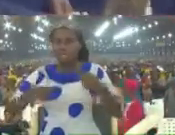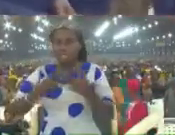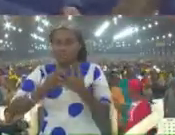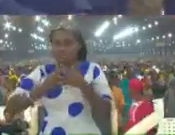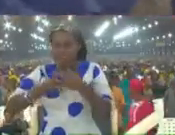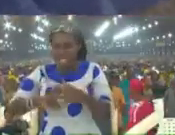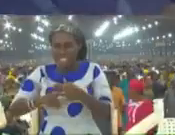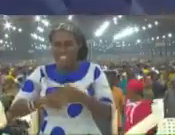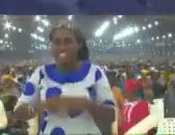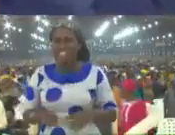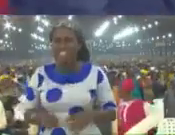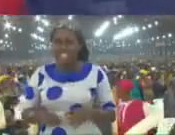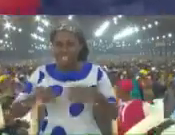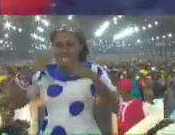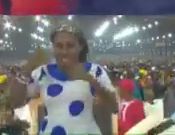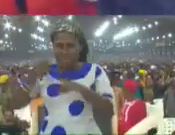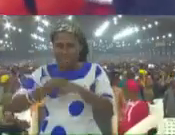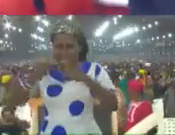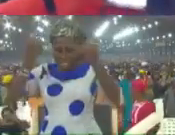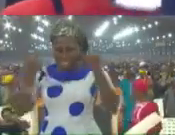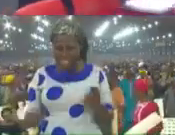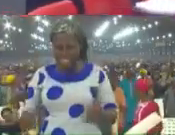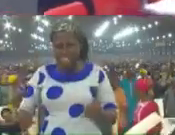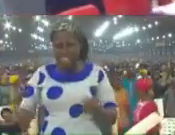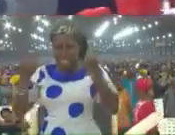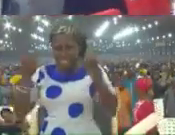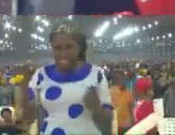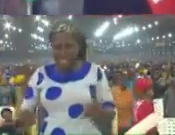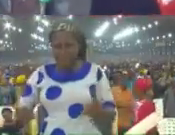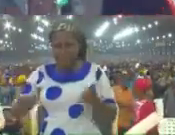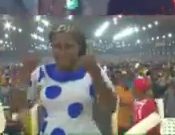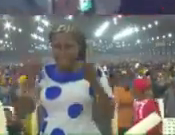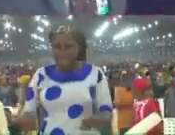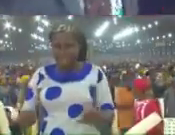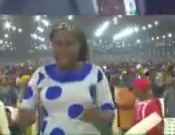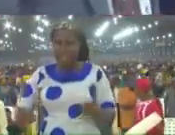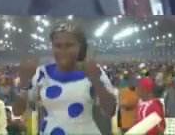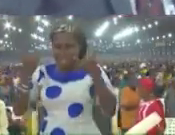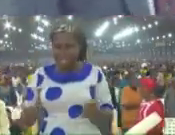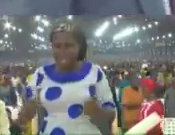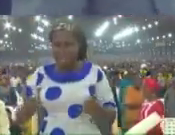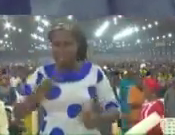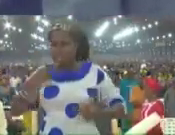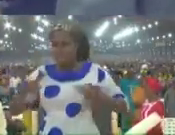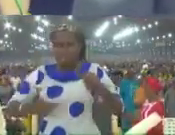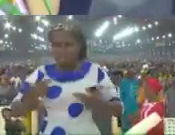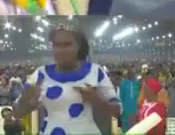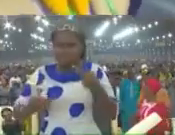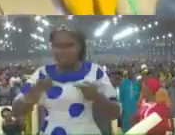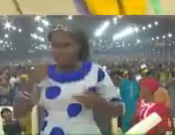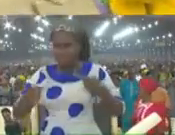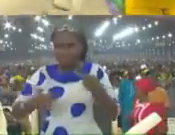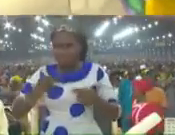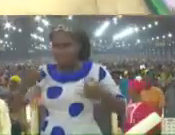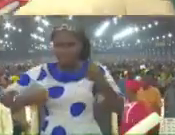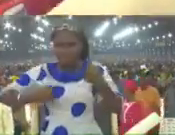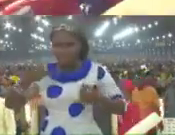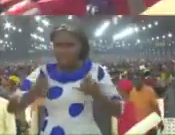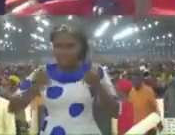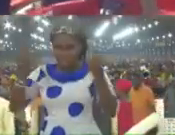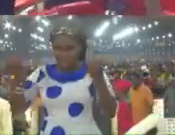begin right now, right now, right now. You change times